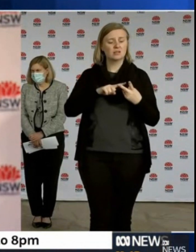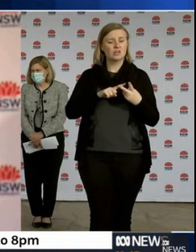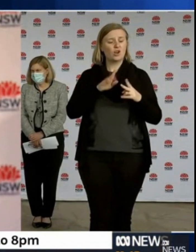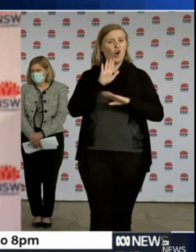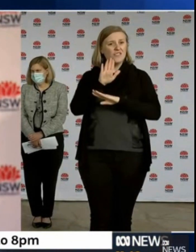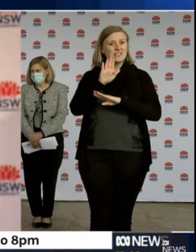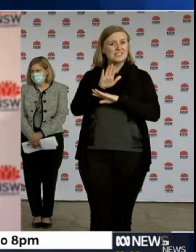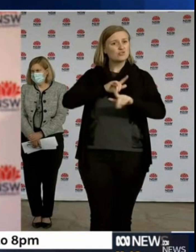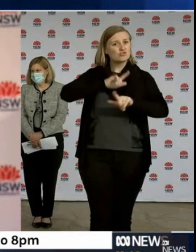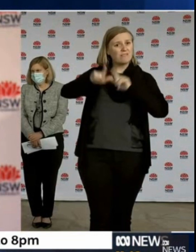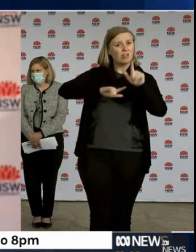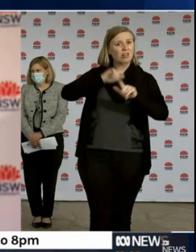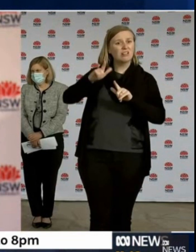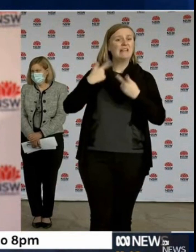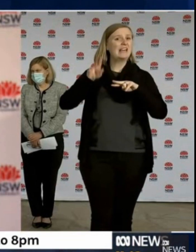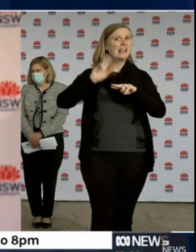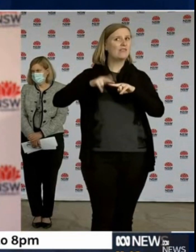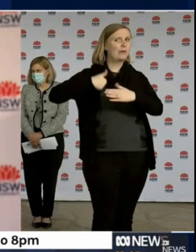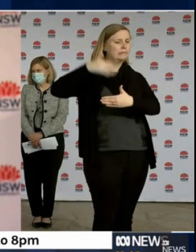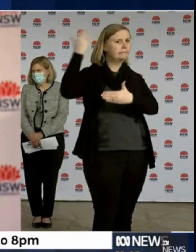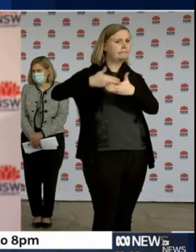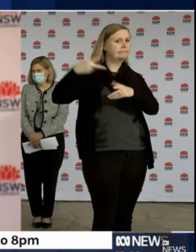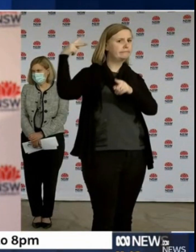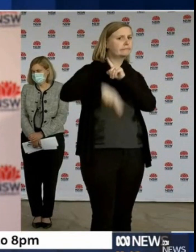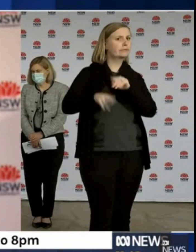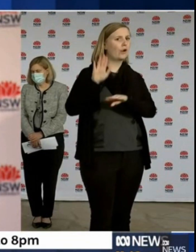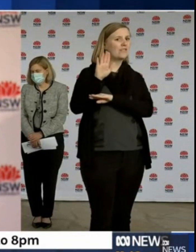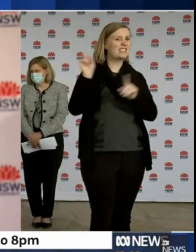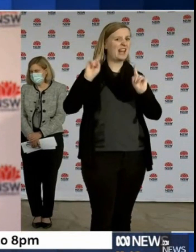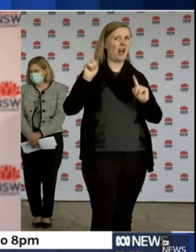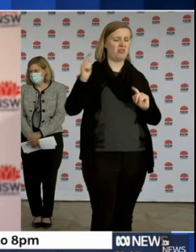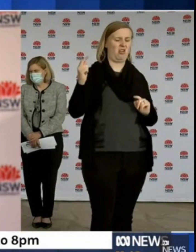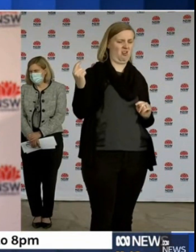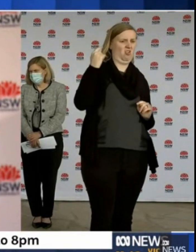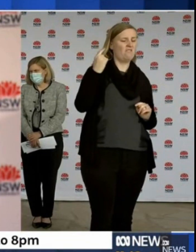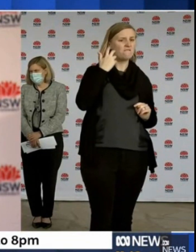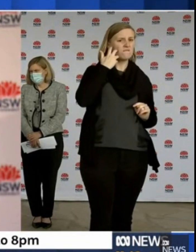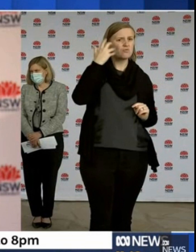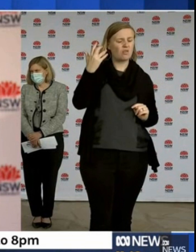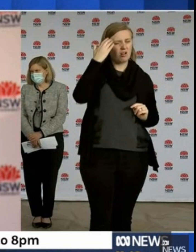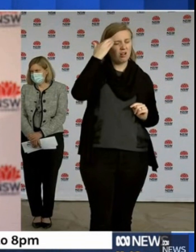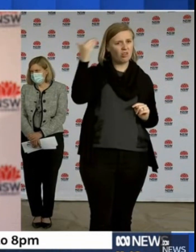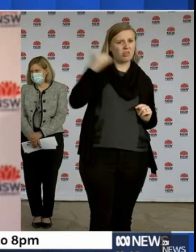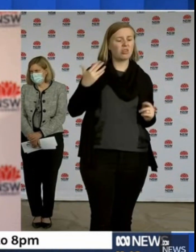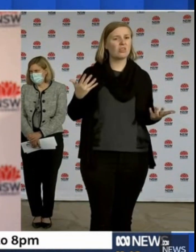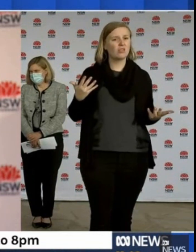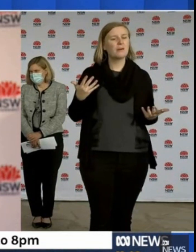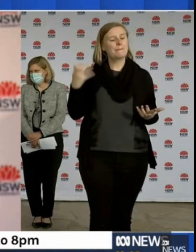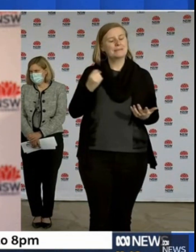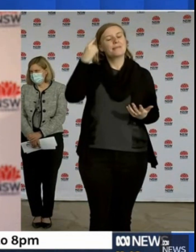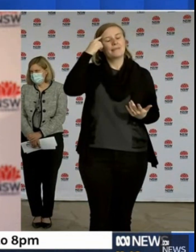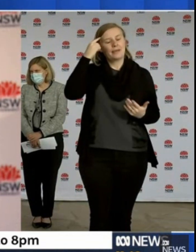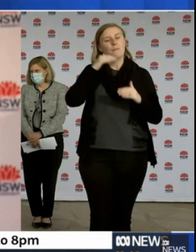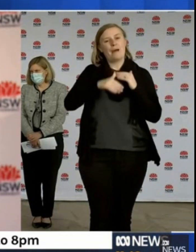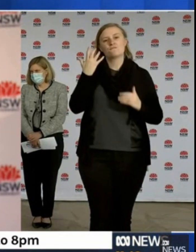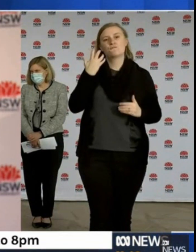Australians left behind in the future because we've taken the wrong decisions today. So they're all the things that we have to factor, but